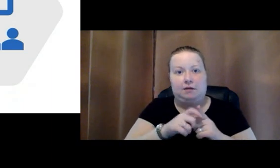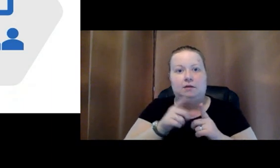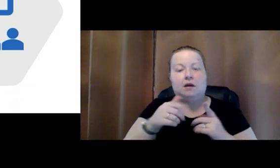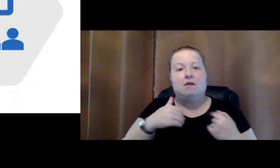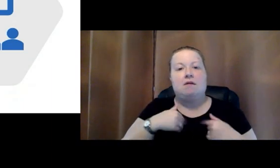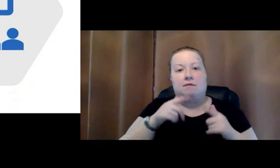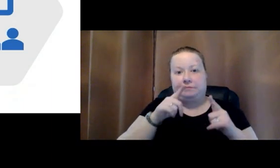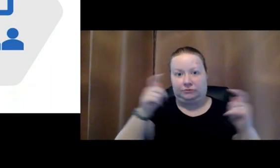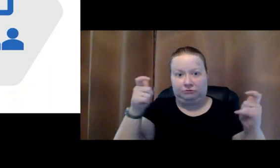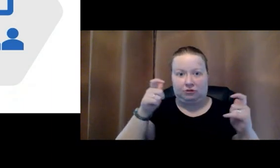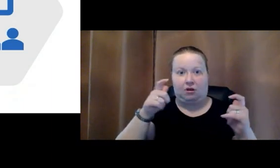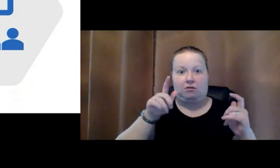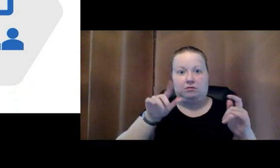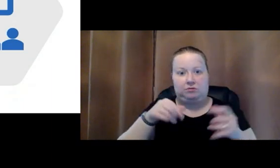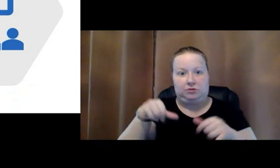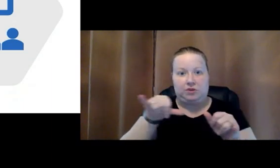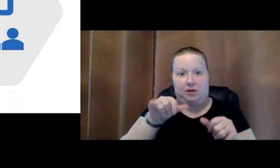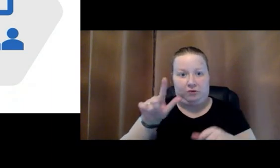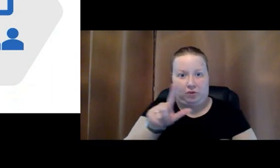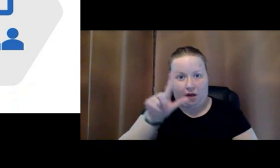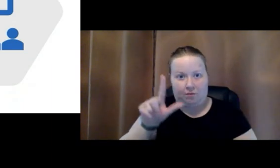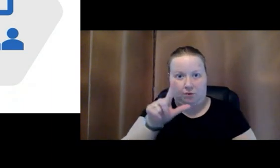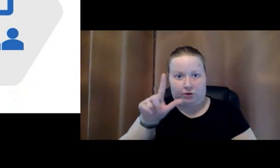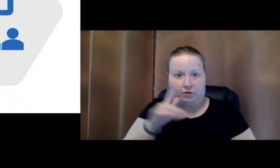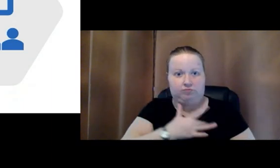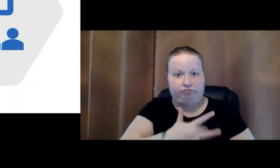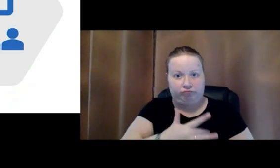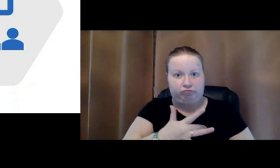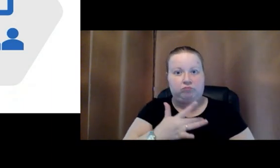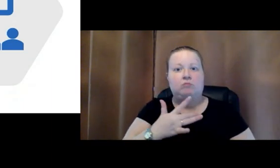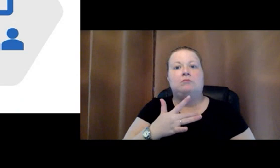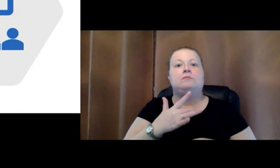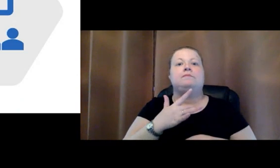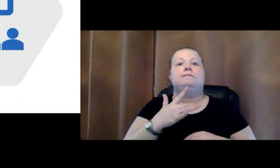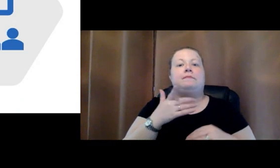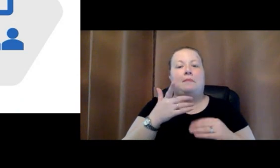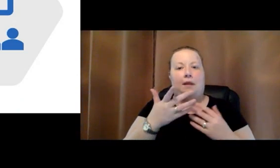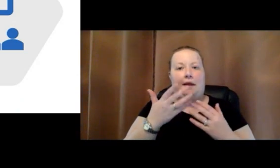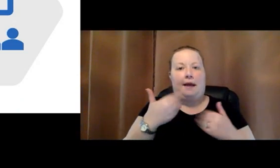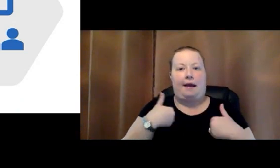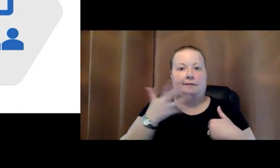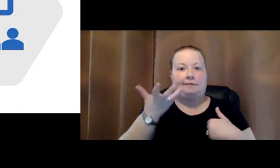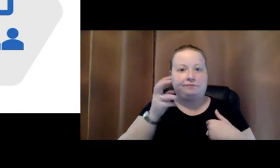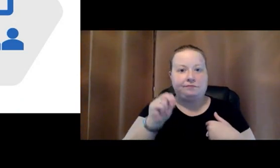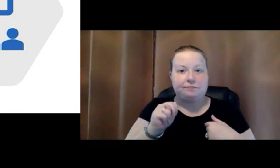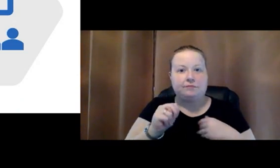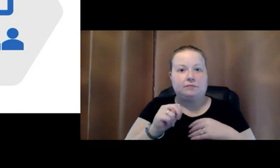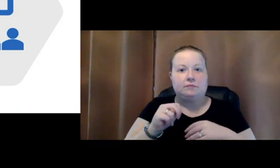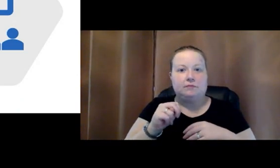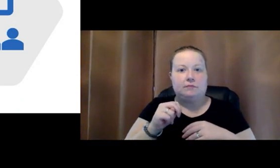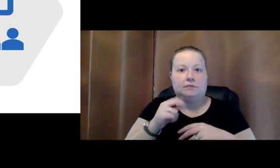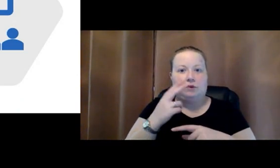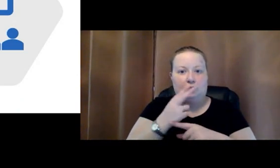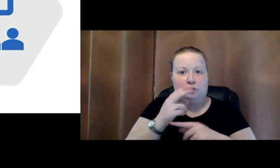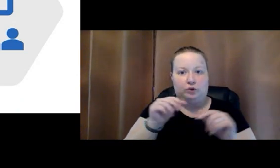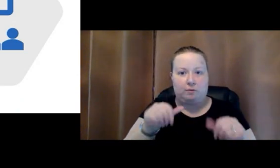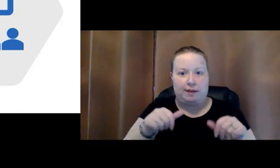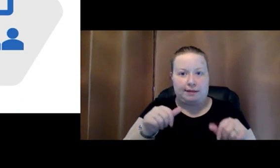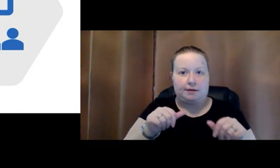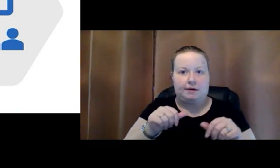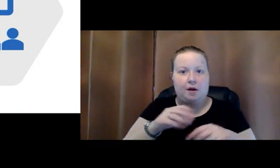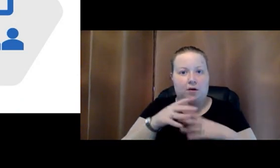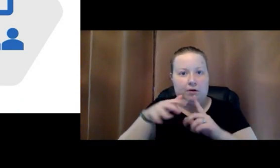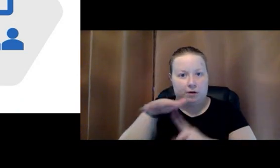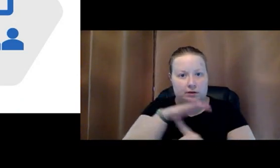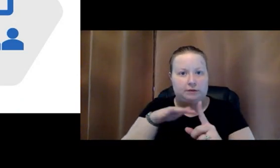standard libraries often. They often have their own user communities, context of use, and tools. And in terms of accessibility, this